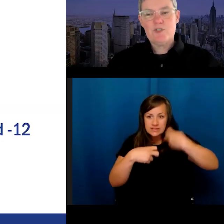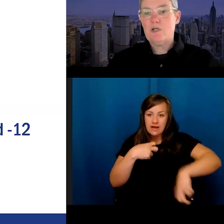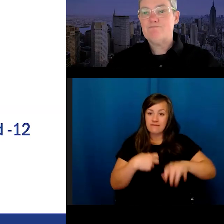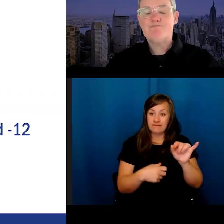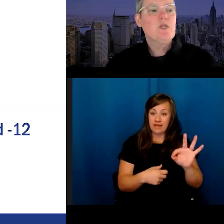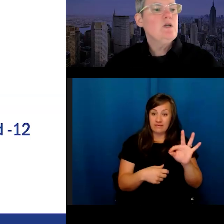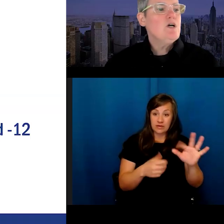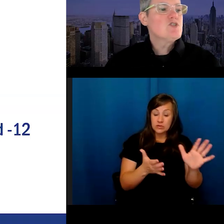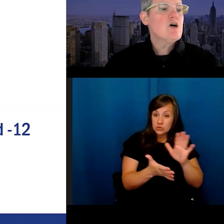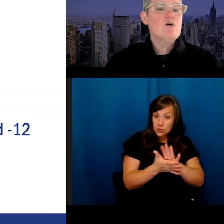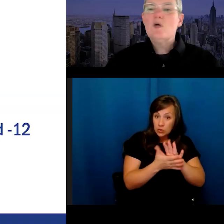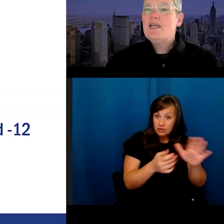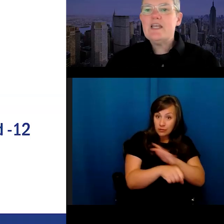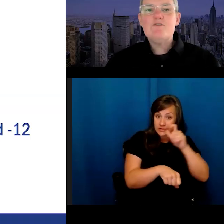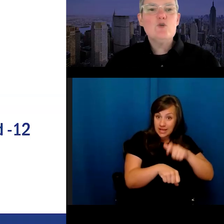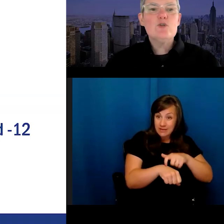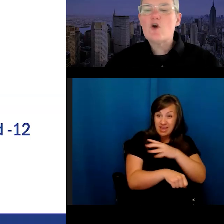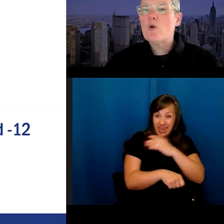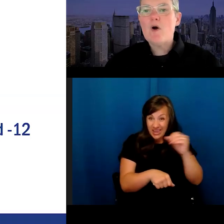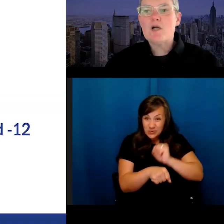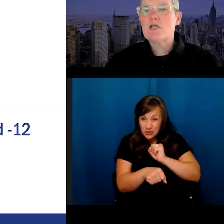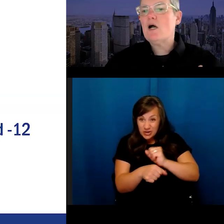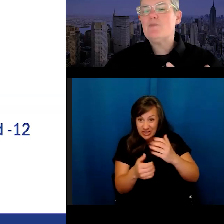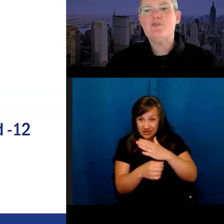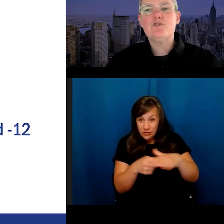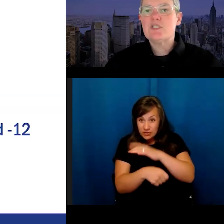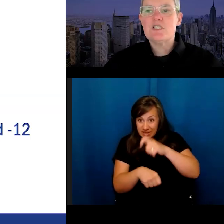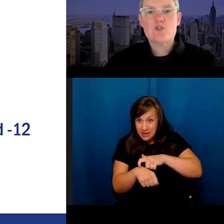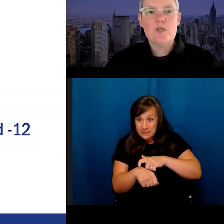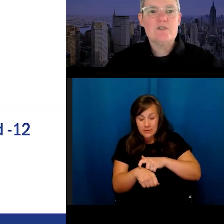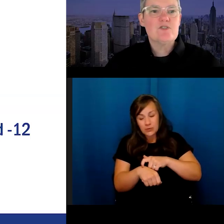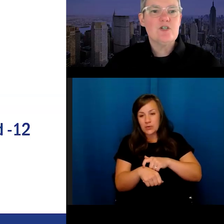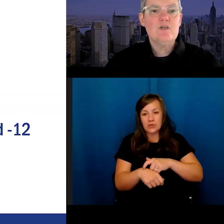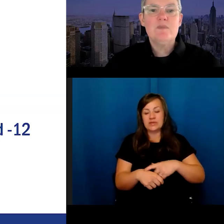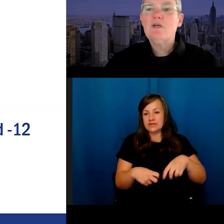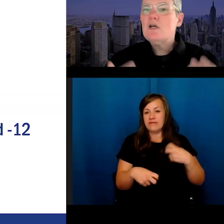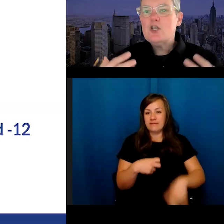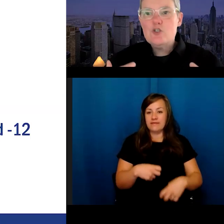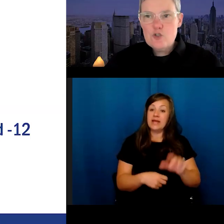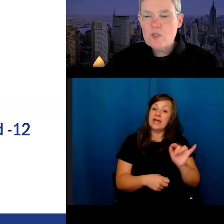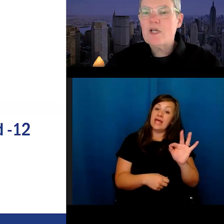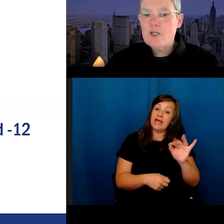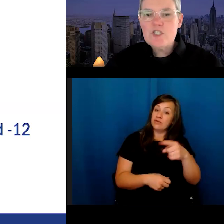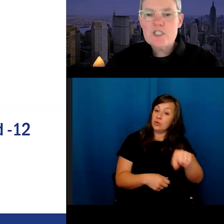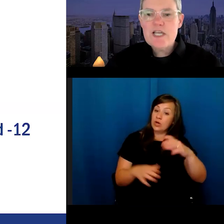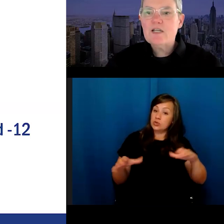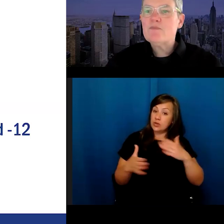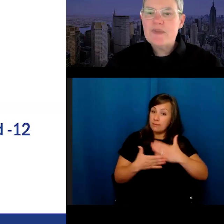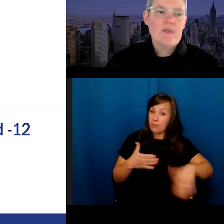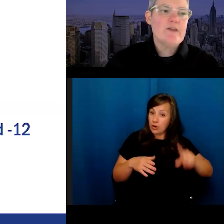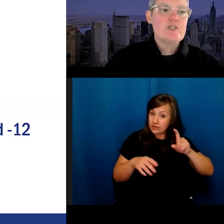a full-time job. So if you were going part-time and you're doing 6 credits a term, you do a